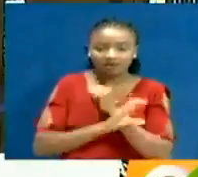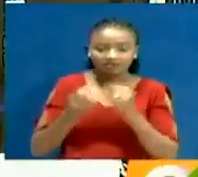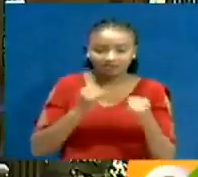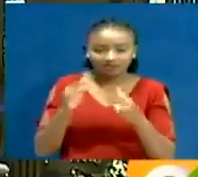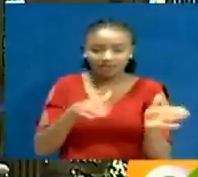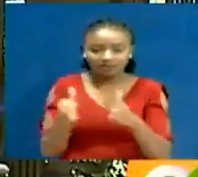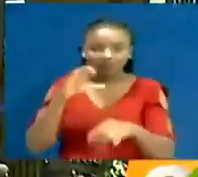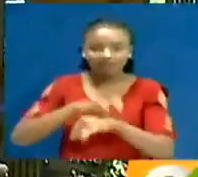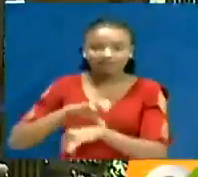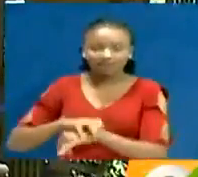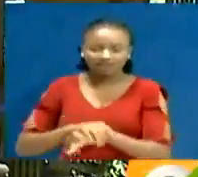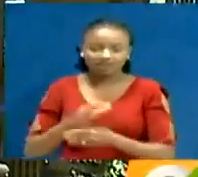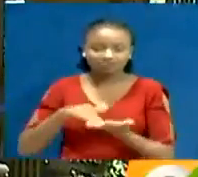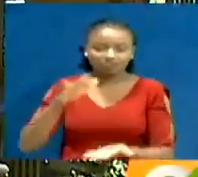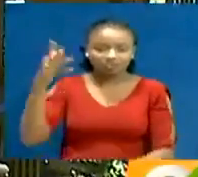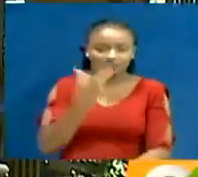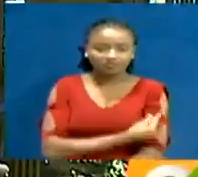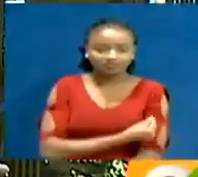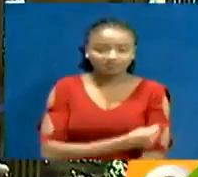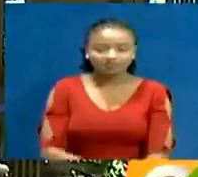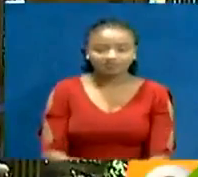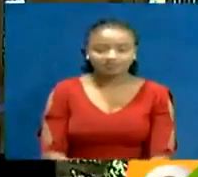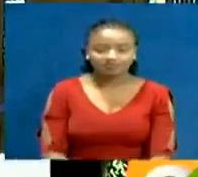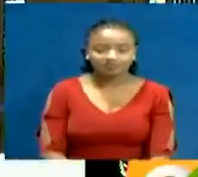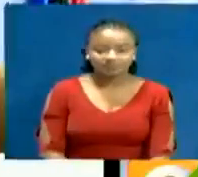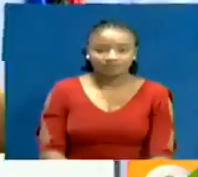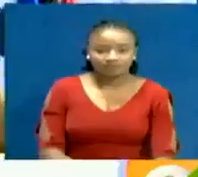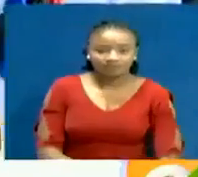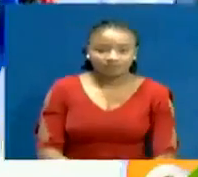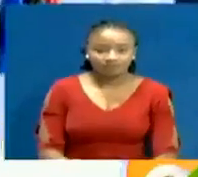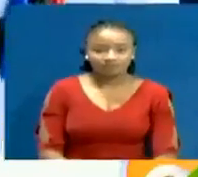other doses. Raquel Moigai gives us more details.